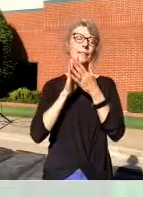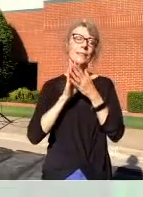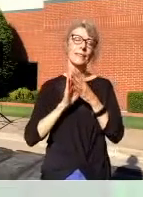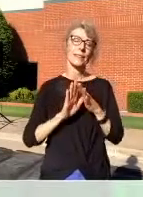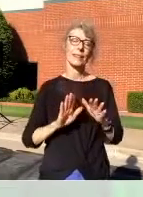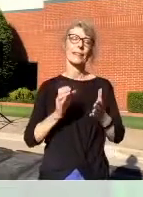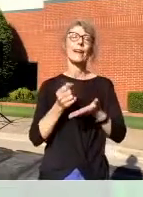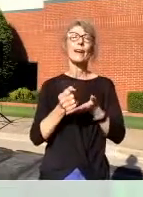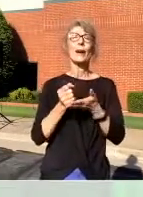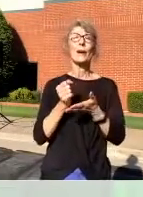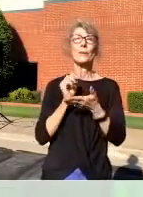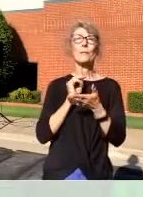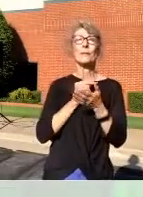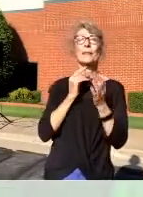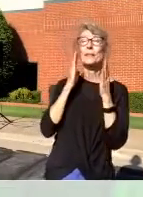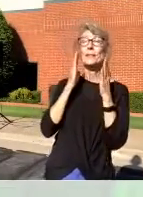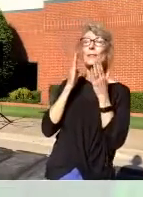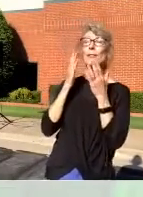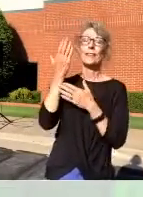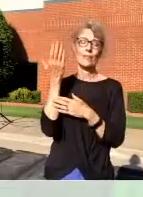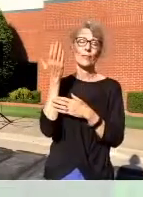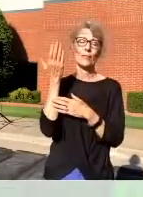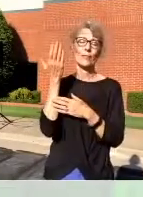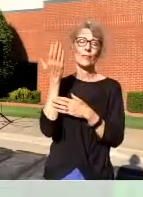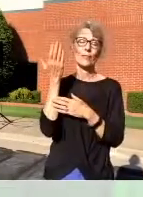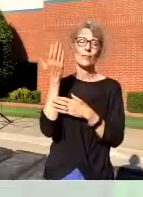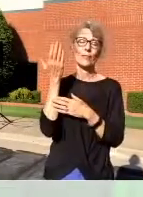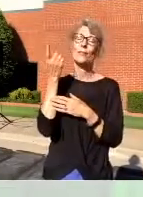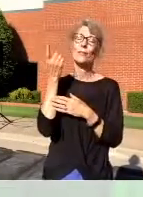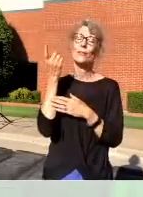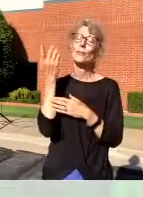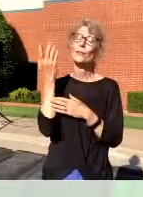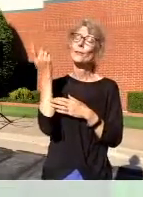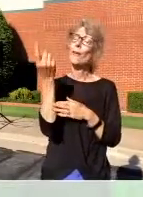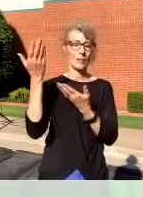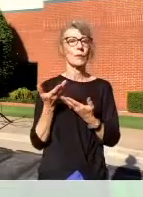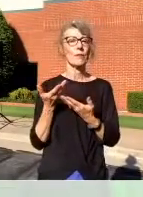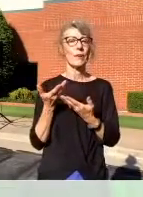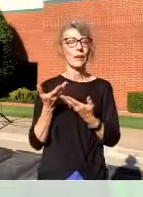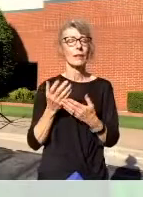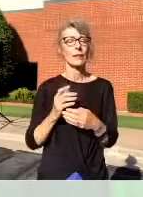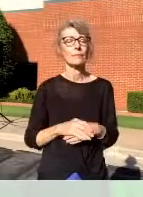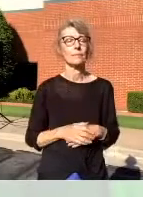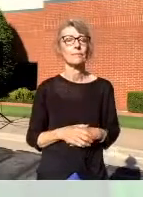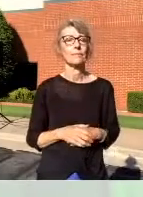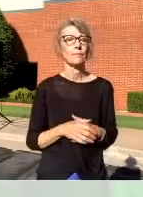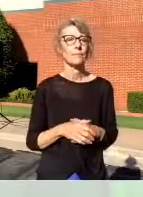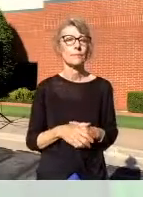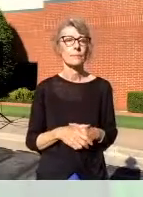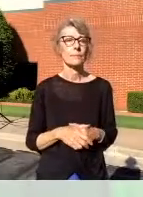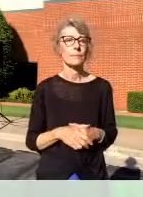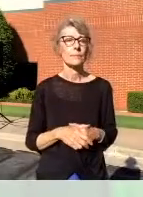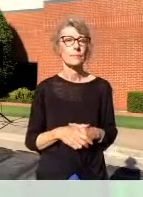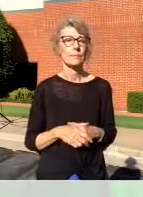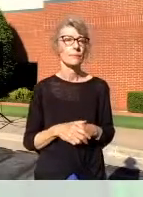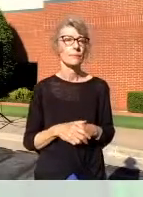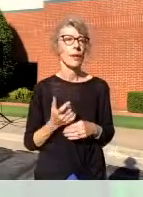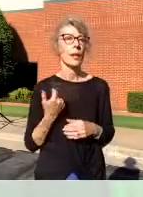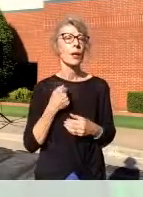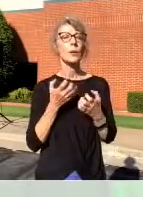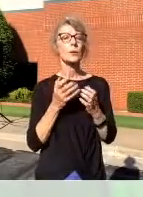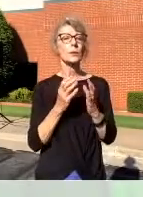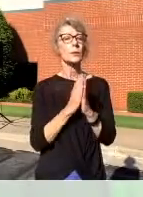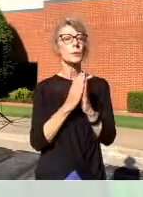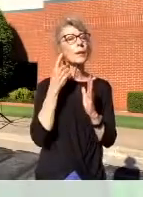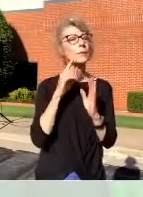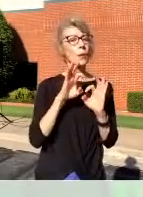you, that you will always provide. Father, we want to continue to pray for the Harmons. God,